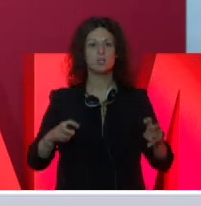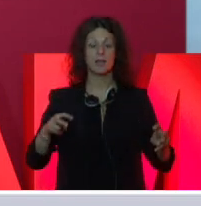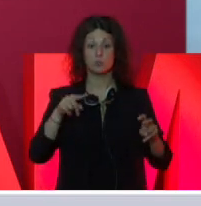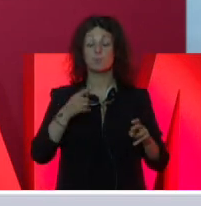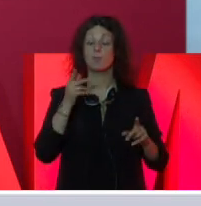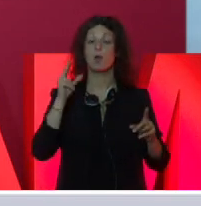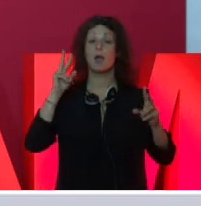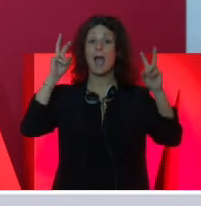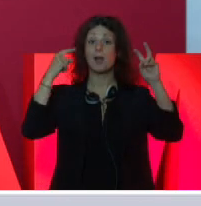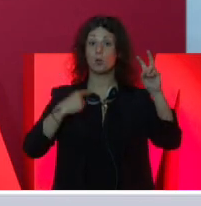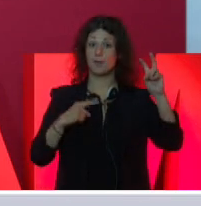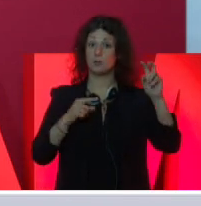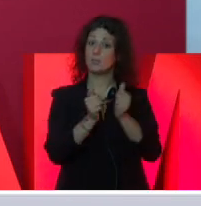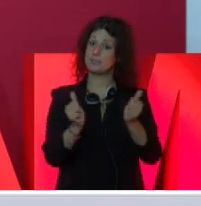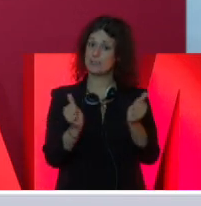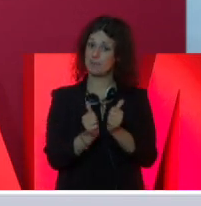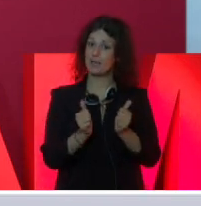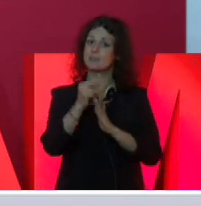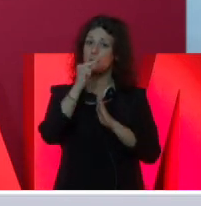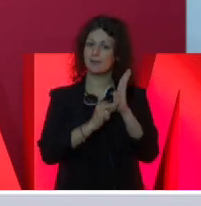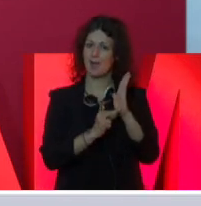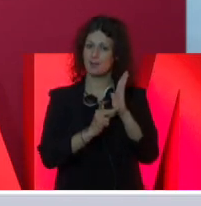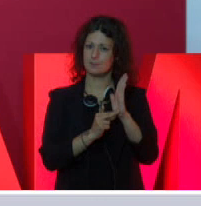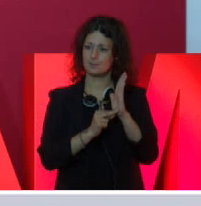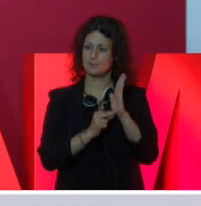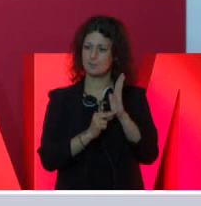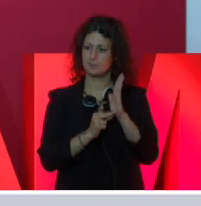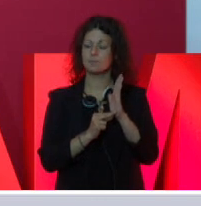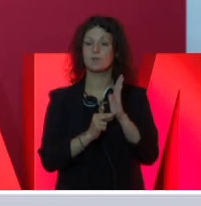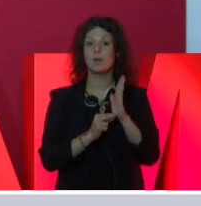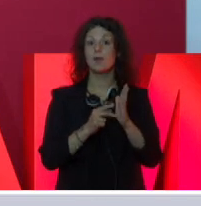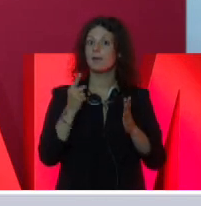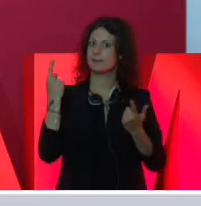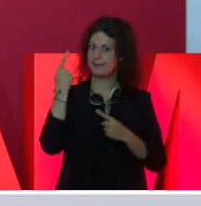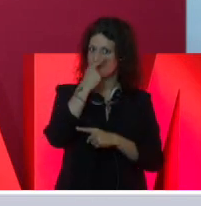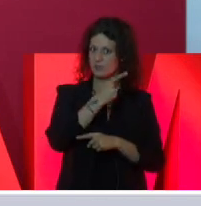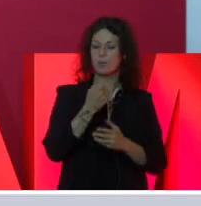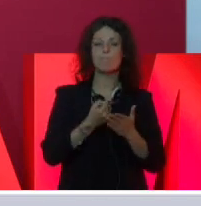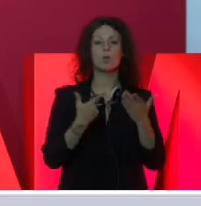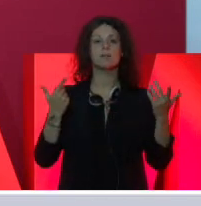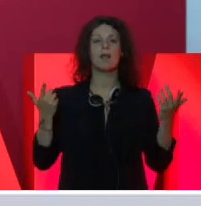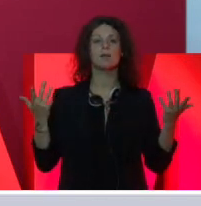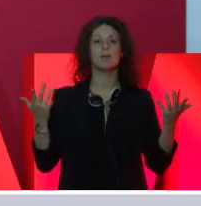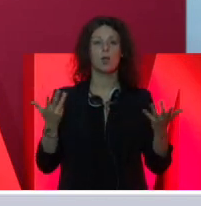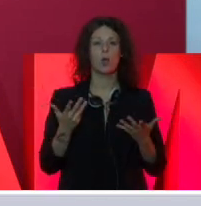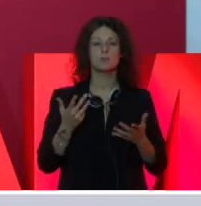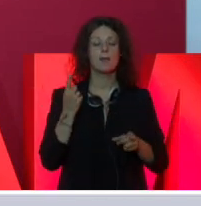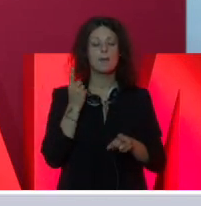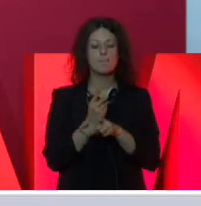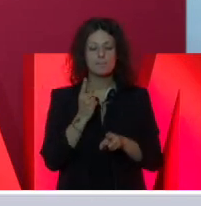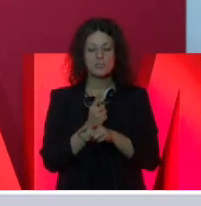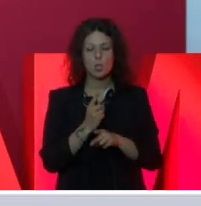extremely difficult in general terms. And the point is, you should identify an